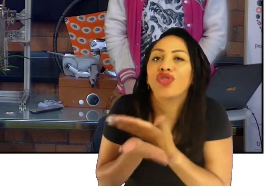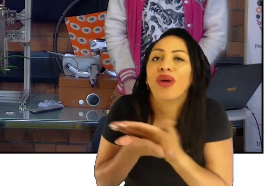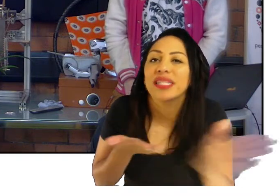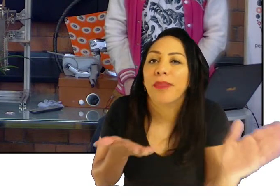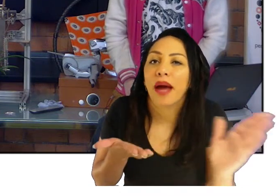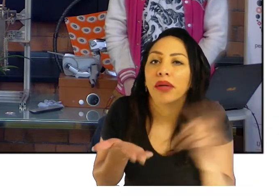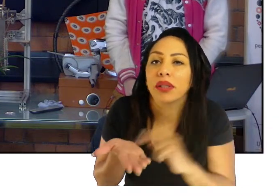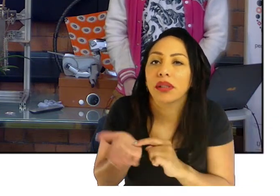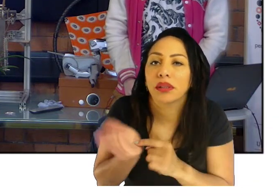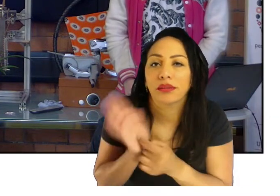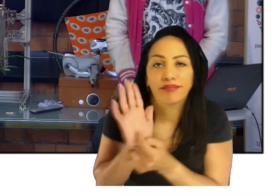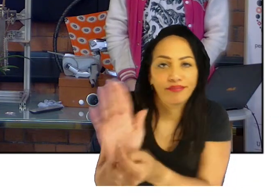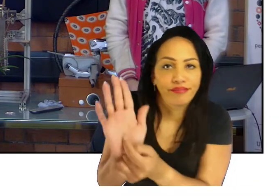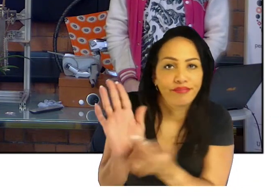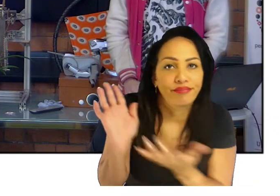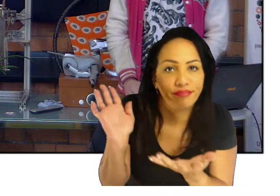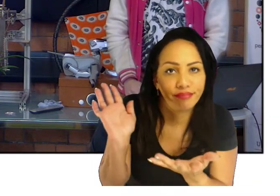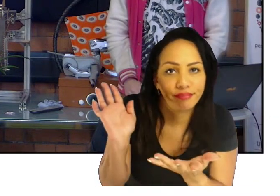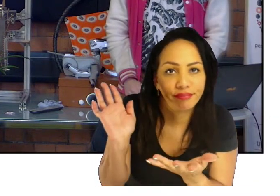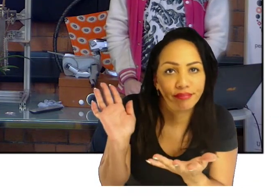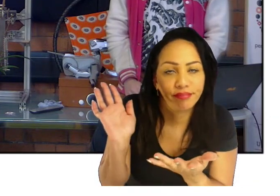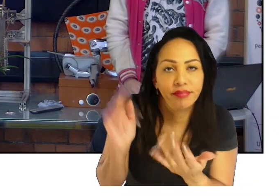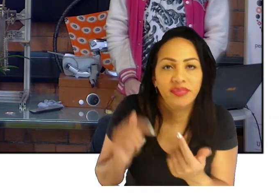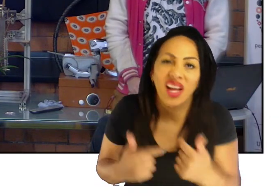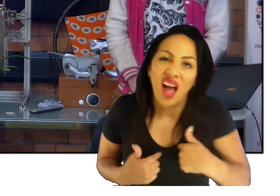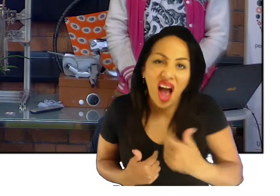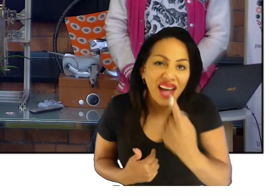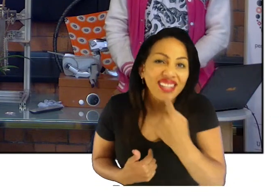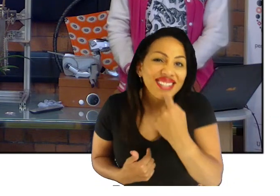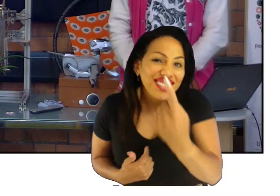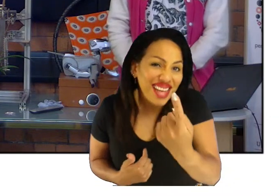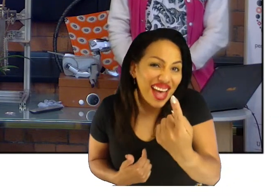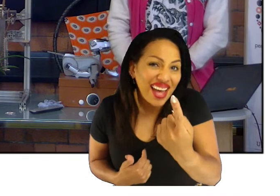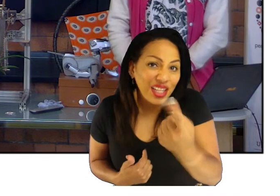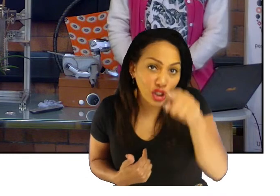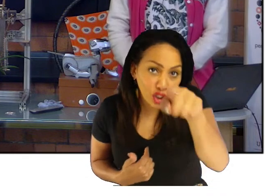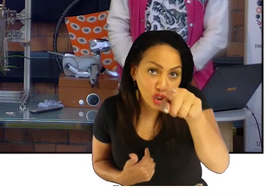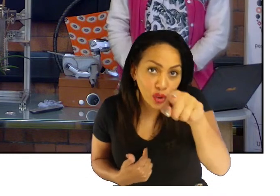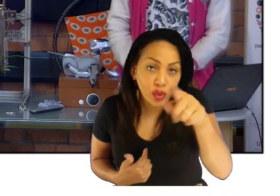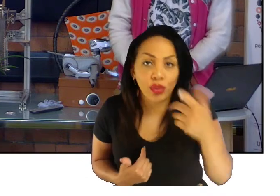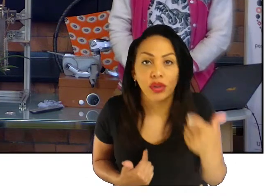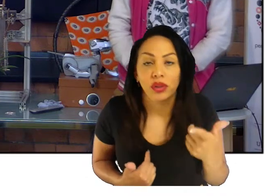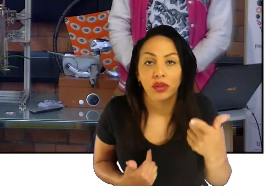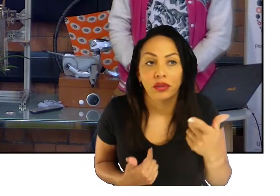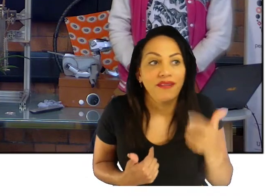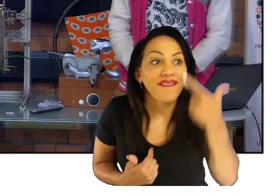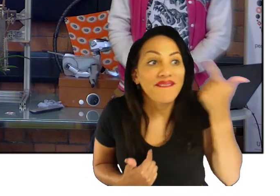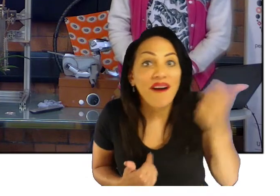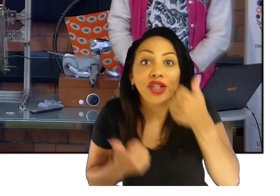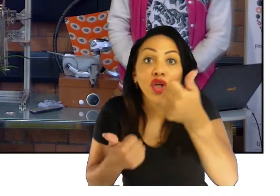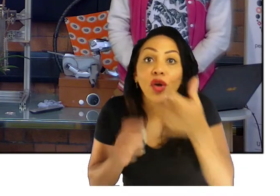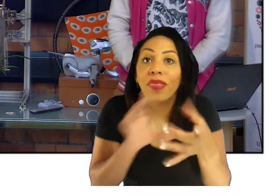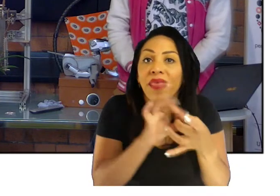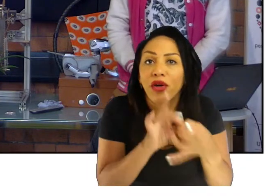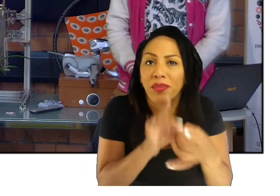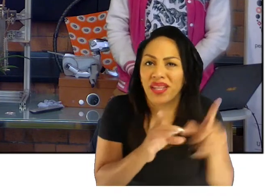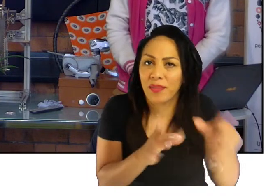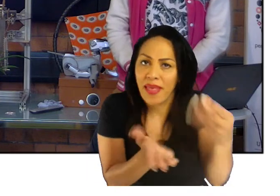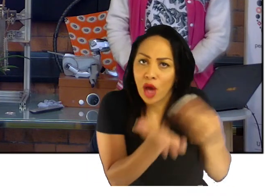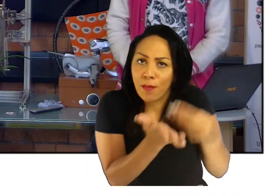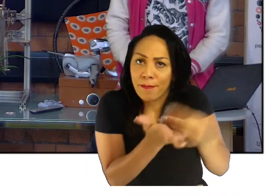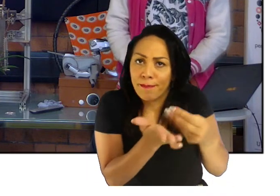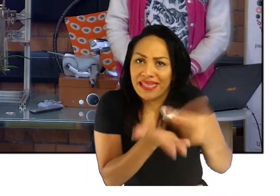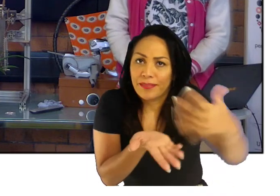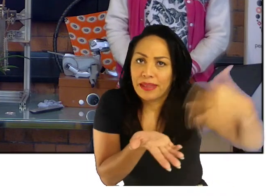Because at the end of the day, I can say find a good therapist, but that costs a lot of money. So isn't always an